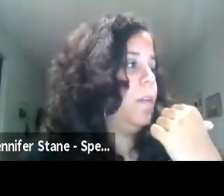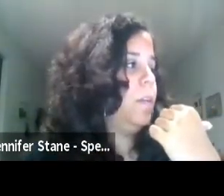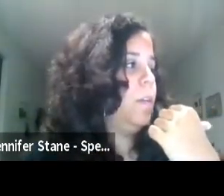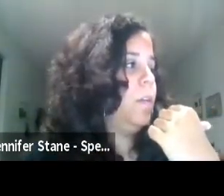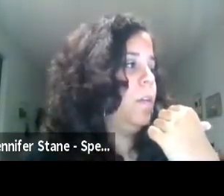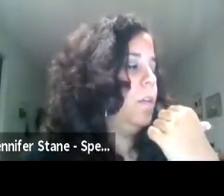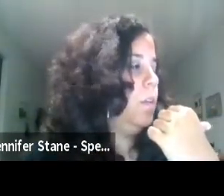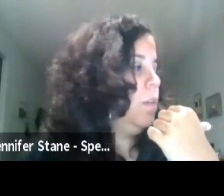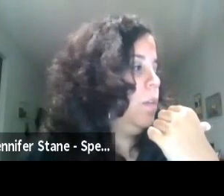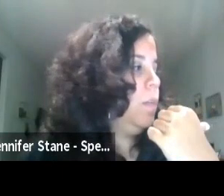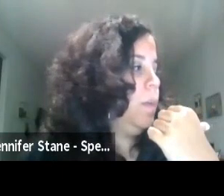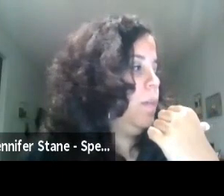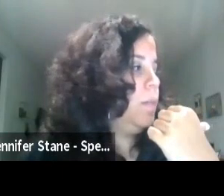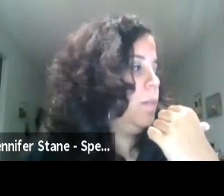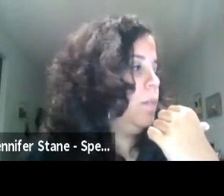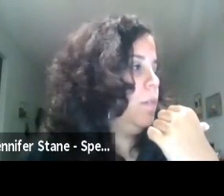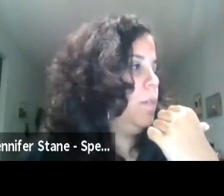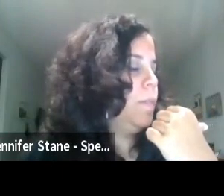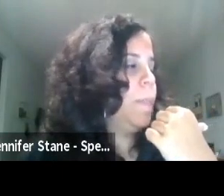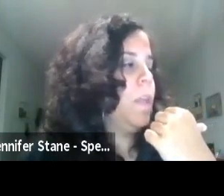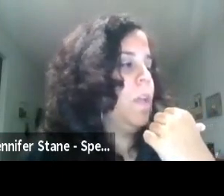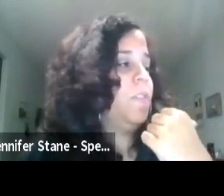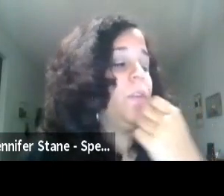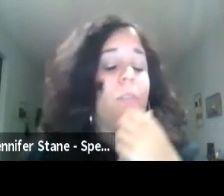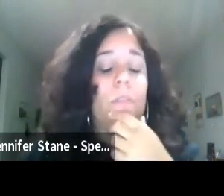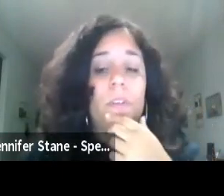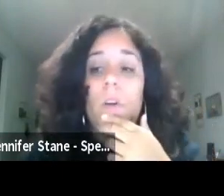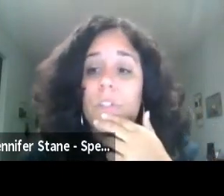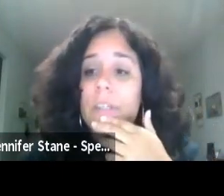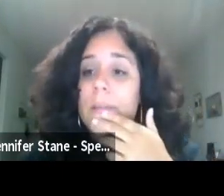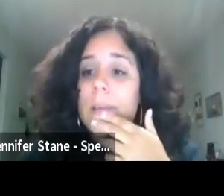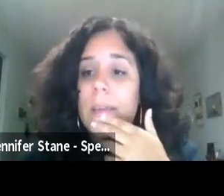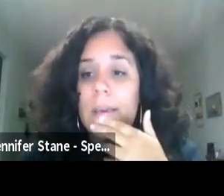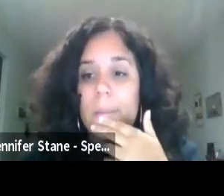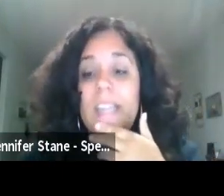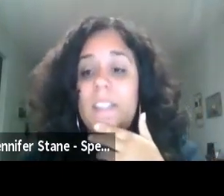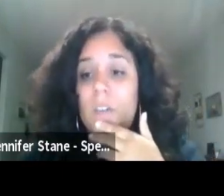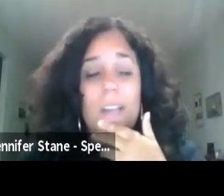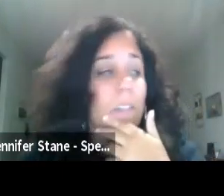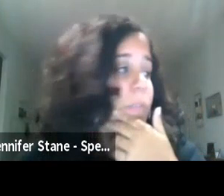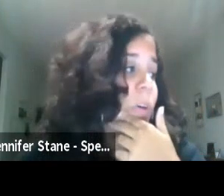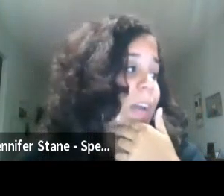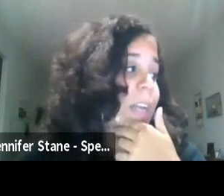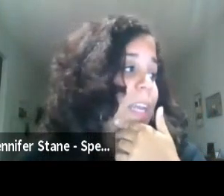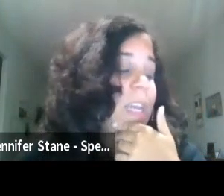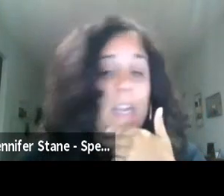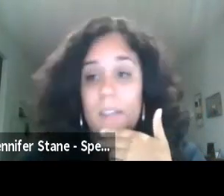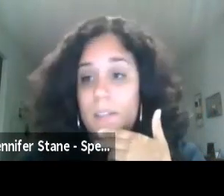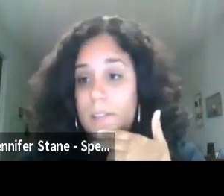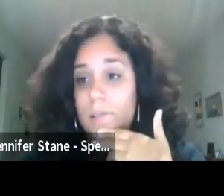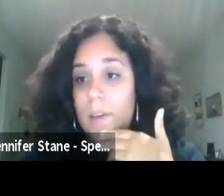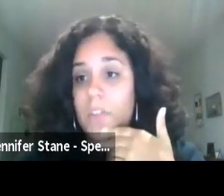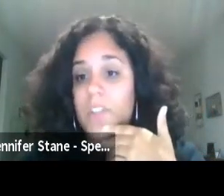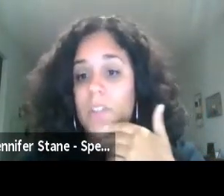back, maybe. This Verb Ultra, it still has the fluoride in